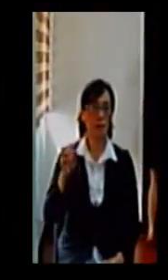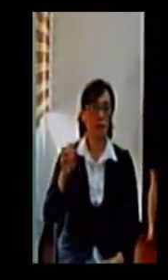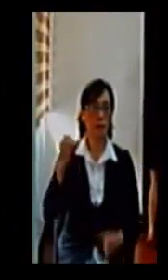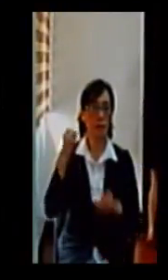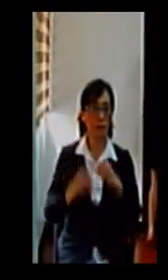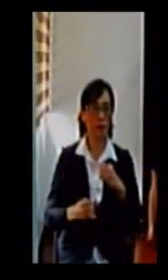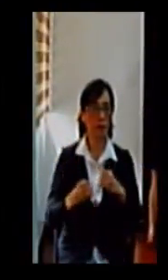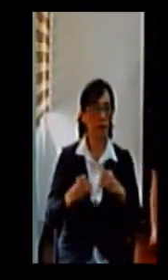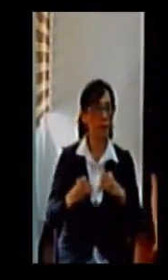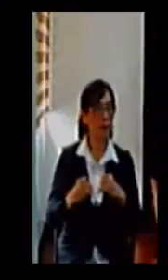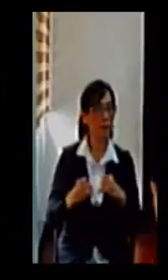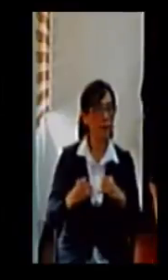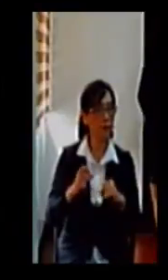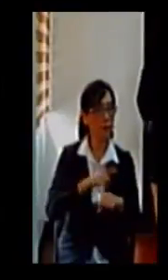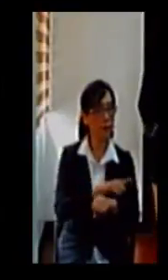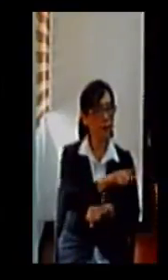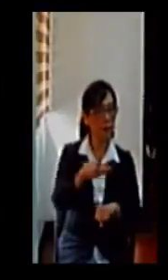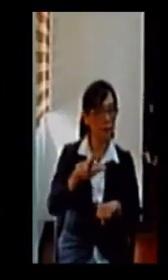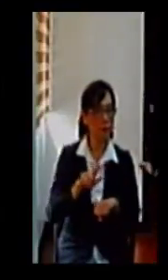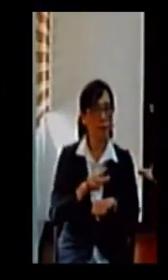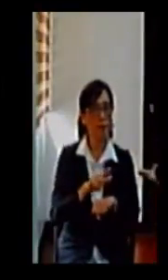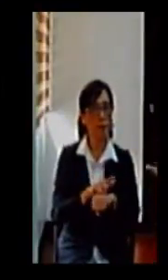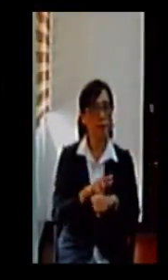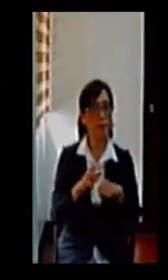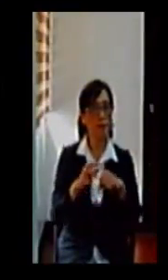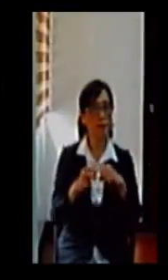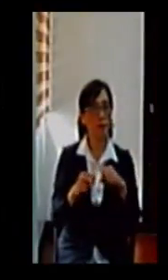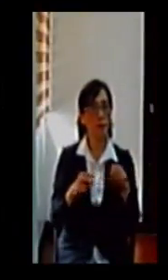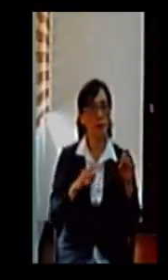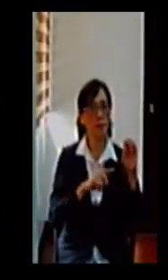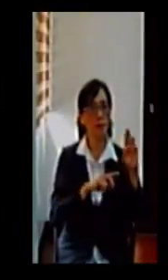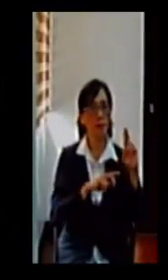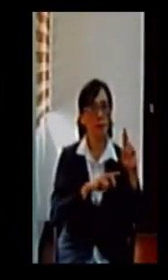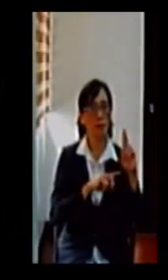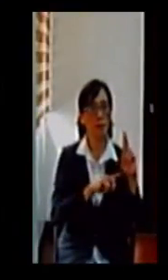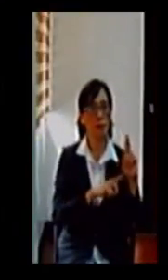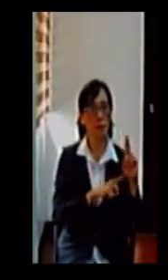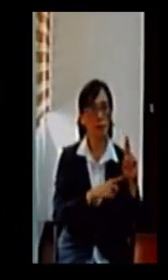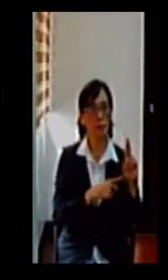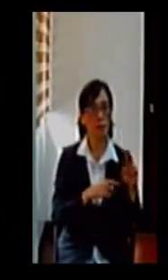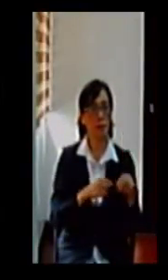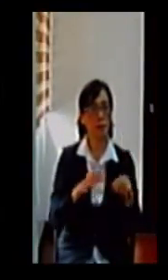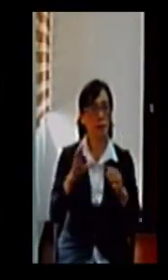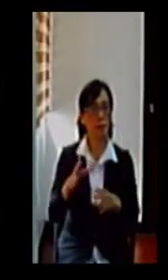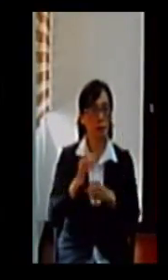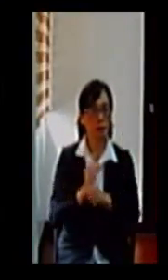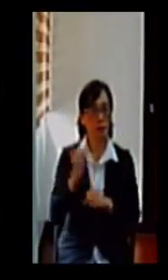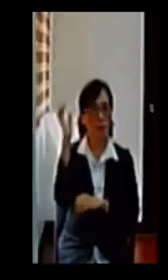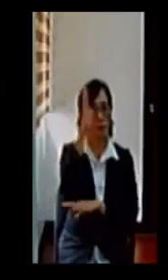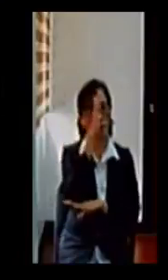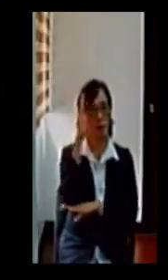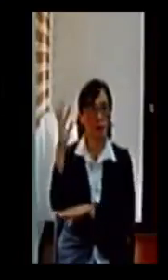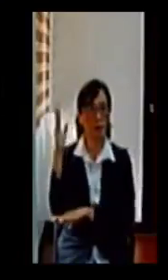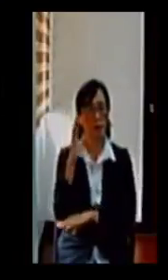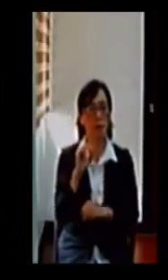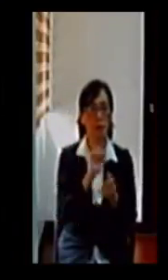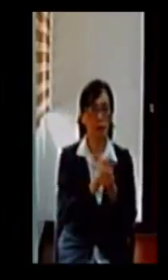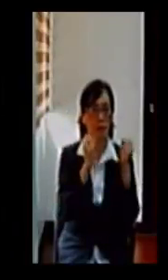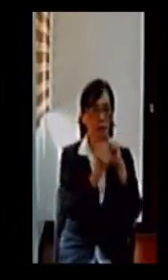the last column, which is land use sources, deforestation and burning of forests, conversion of